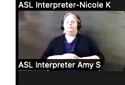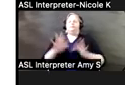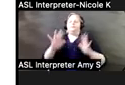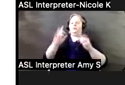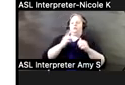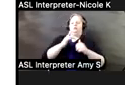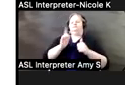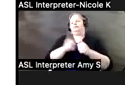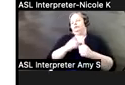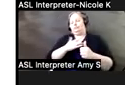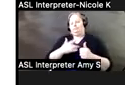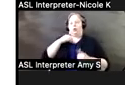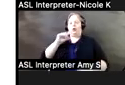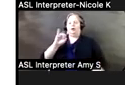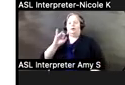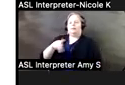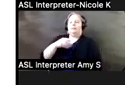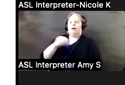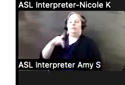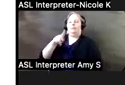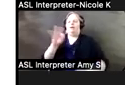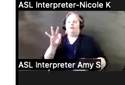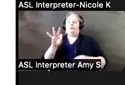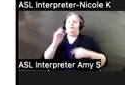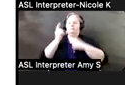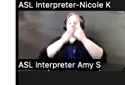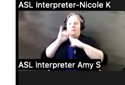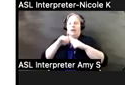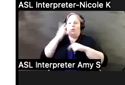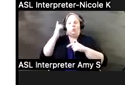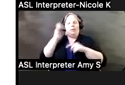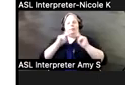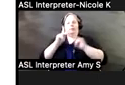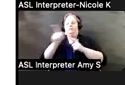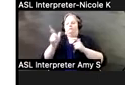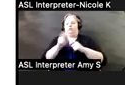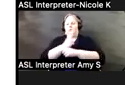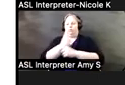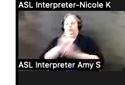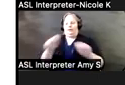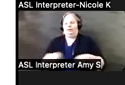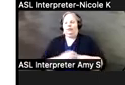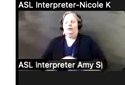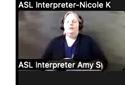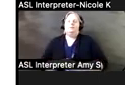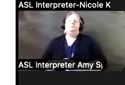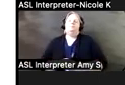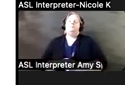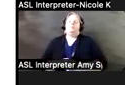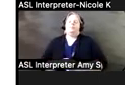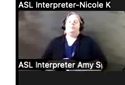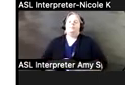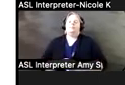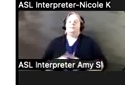or a sip and pop option is the first place I look, because that's where someone can quickly access those controls. You also want to put the controls that require